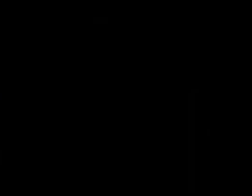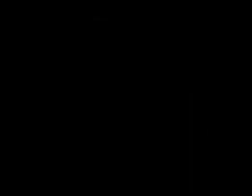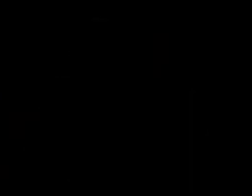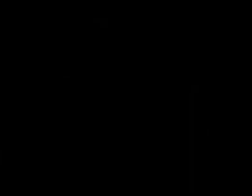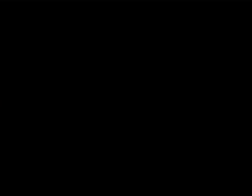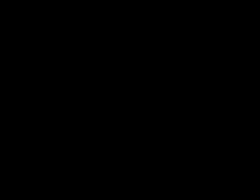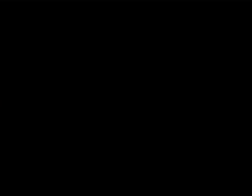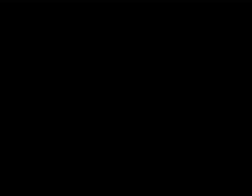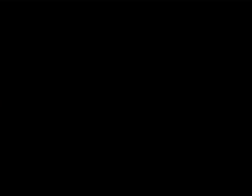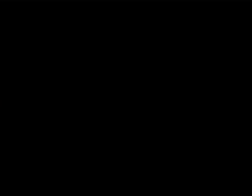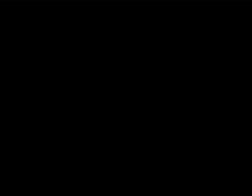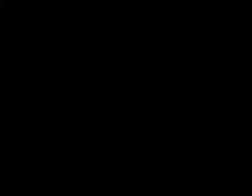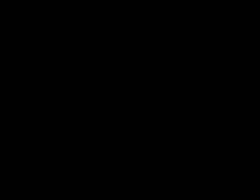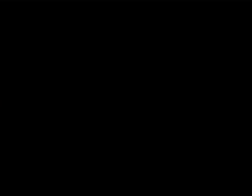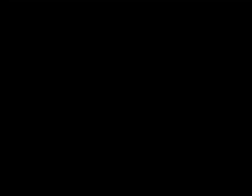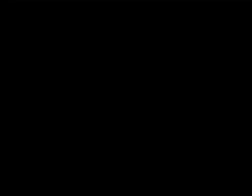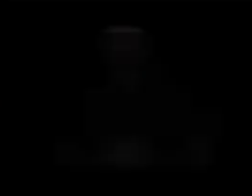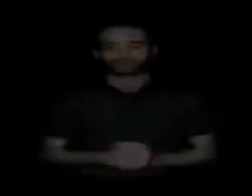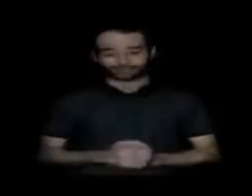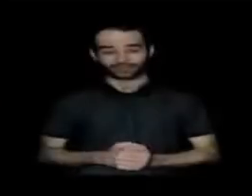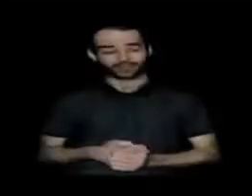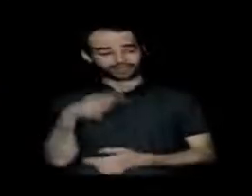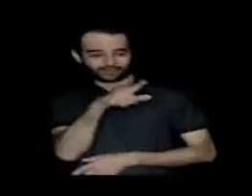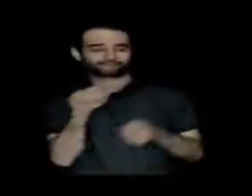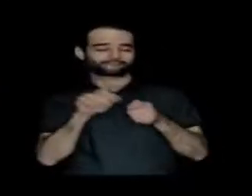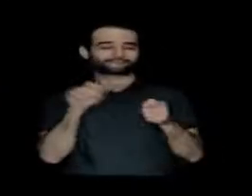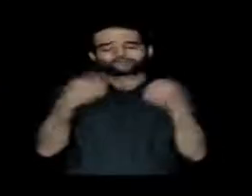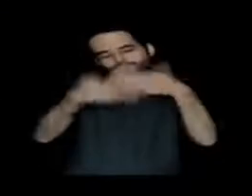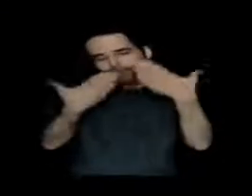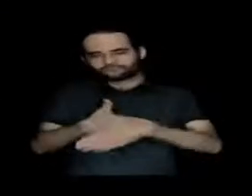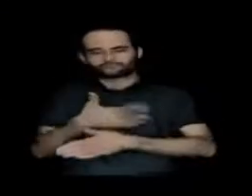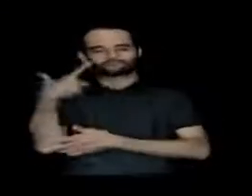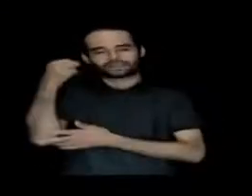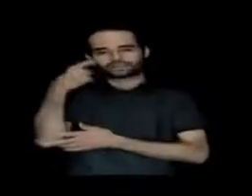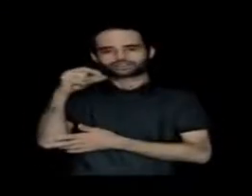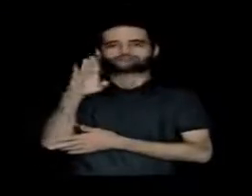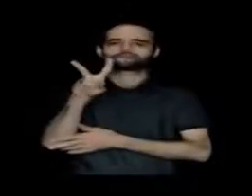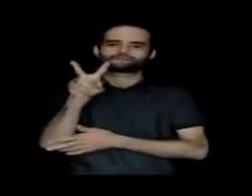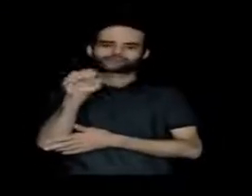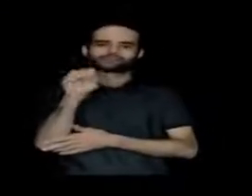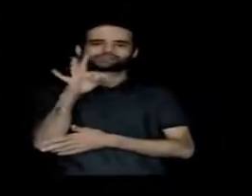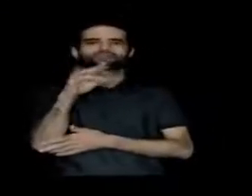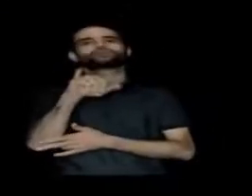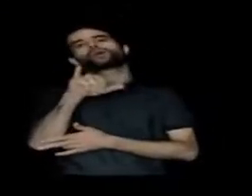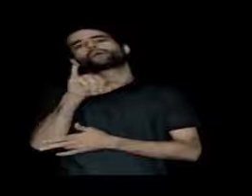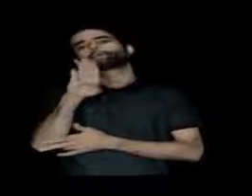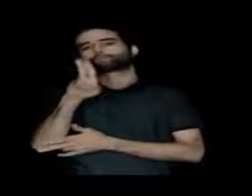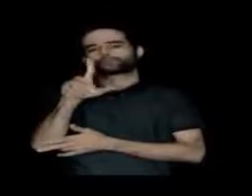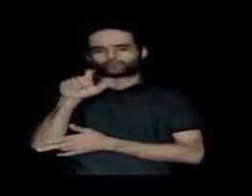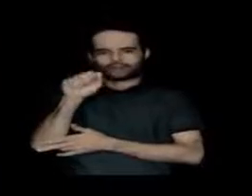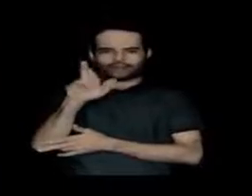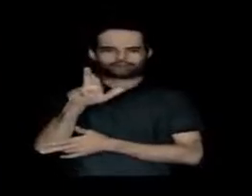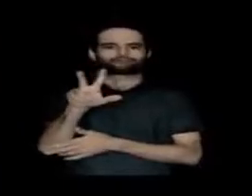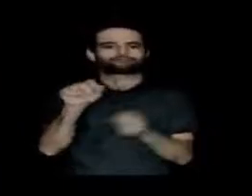accepted. I stayed a week, and in fact, after a week I felt that it wasn't being possible anymore. The